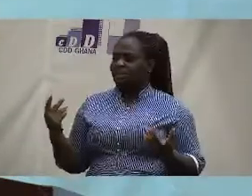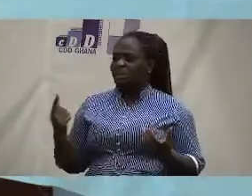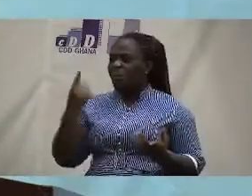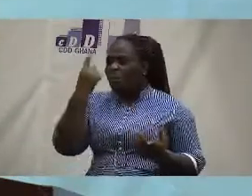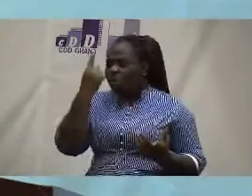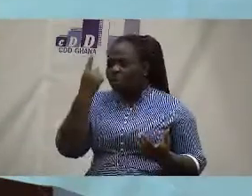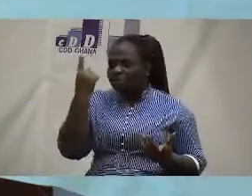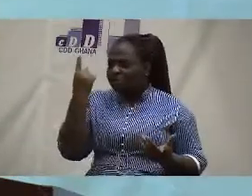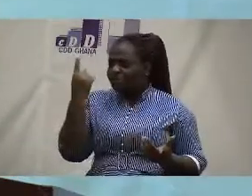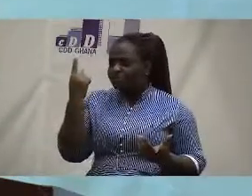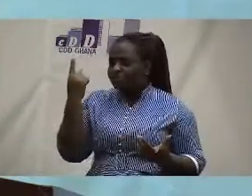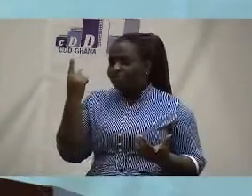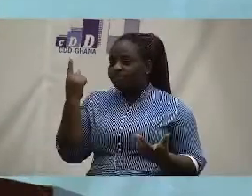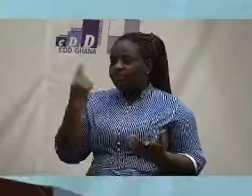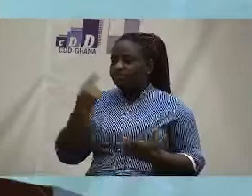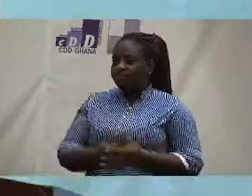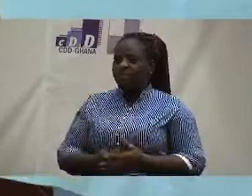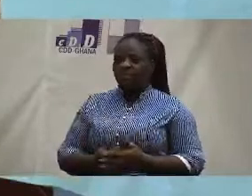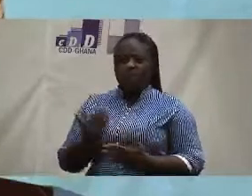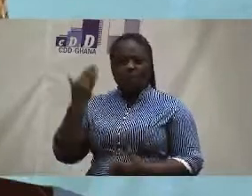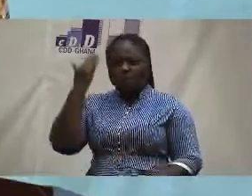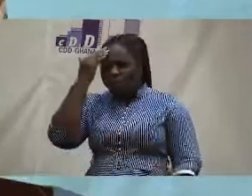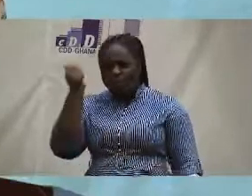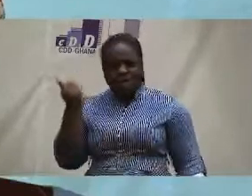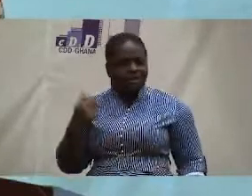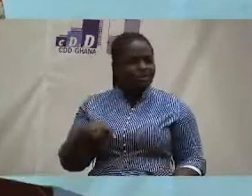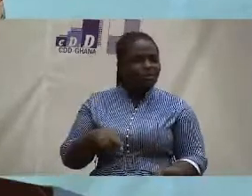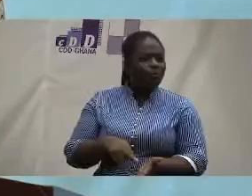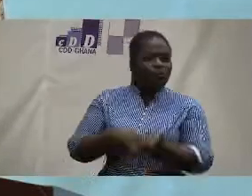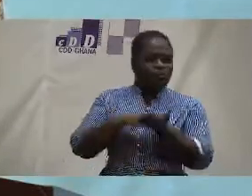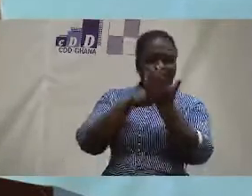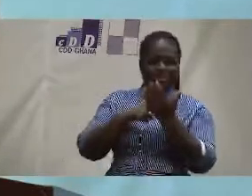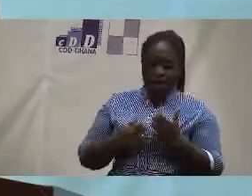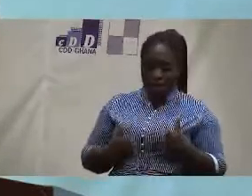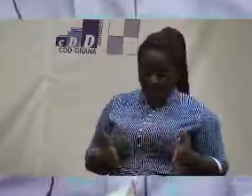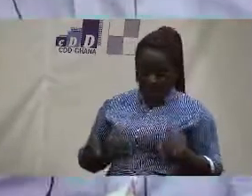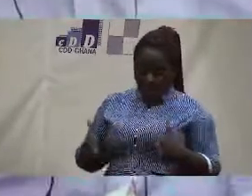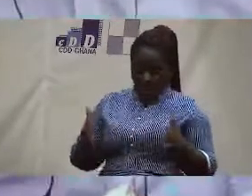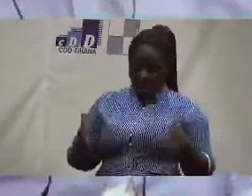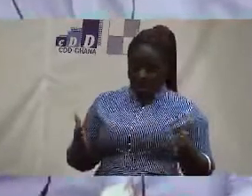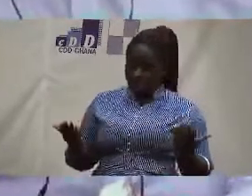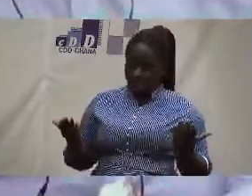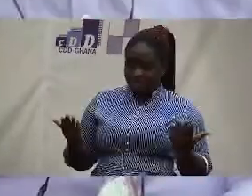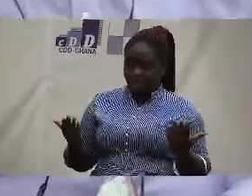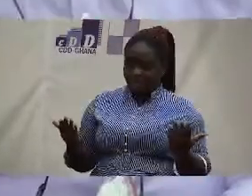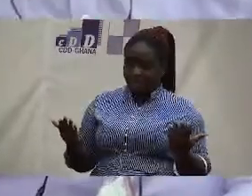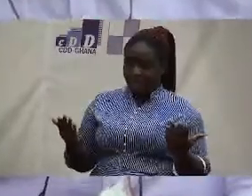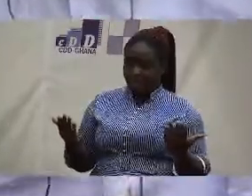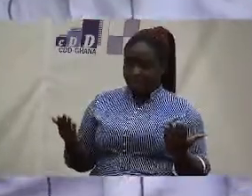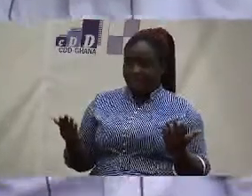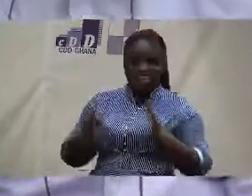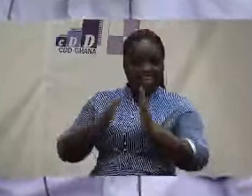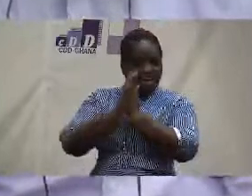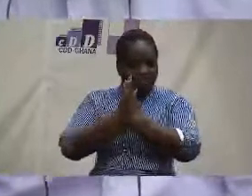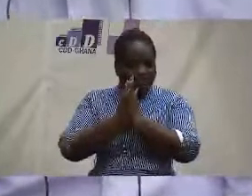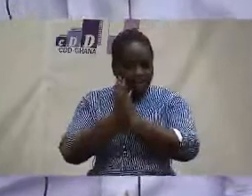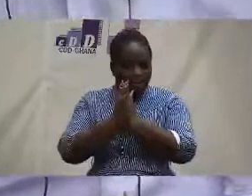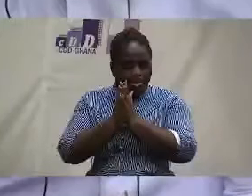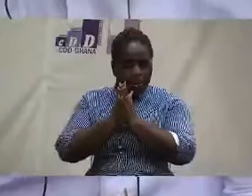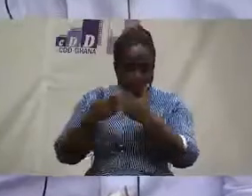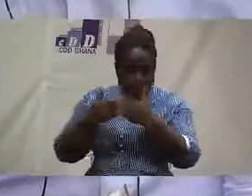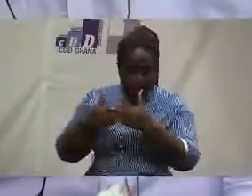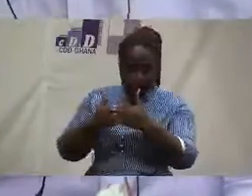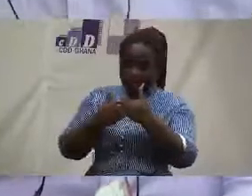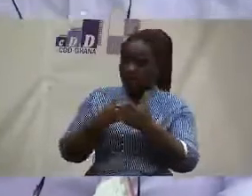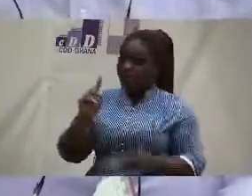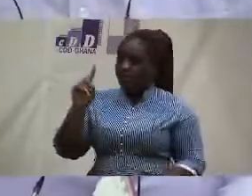one of it, really. While it represents a system of solidarity and system of interest, leading